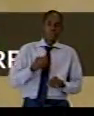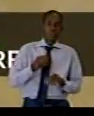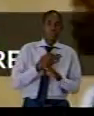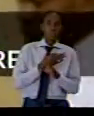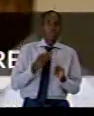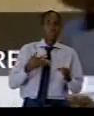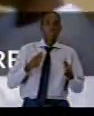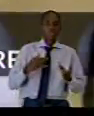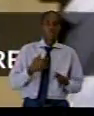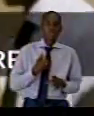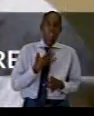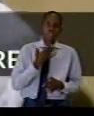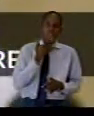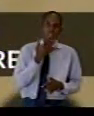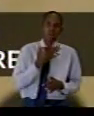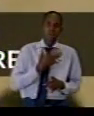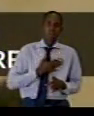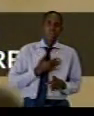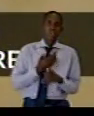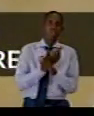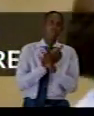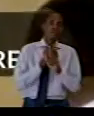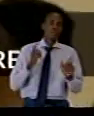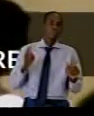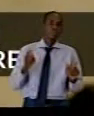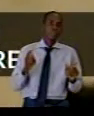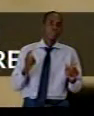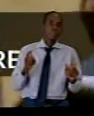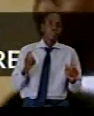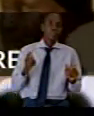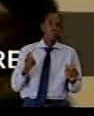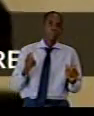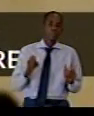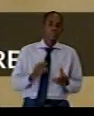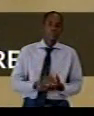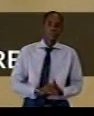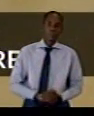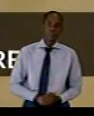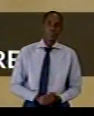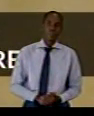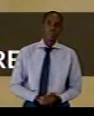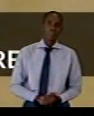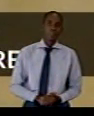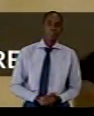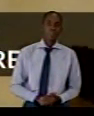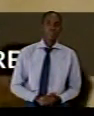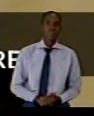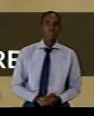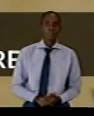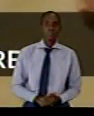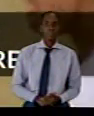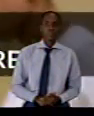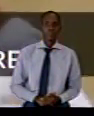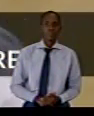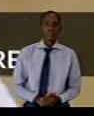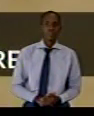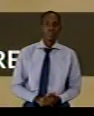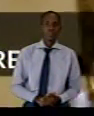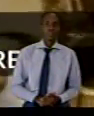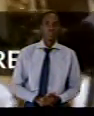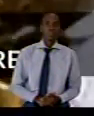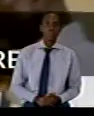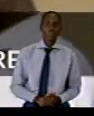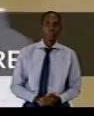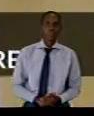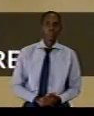my liberty. Thee behold with open face, triumph in the saving